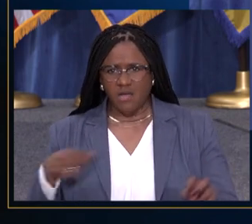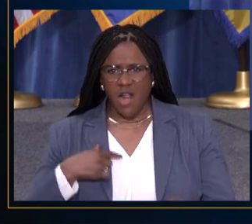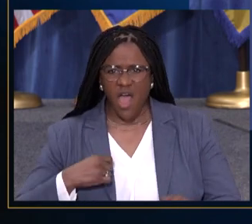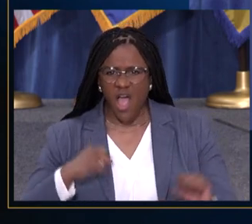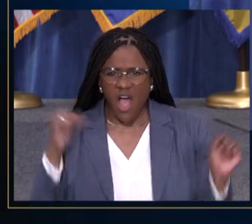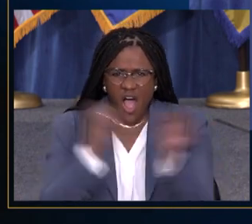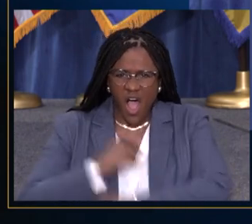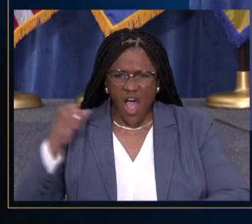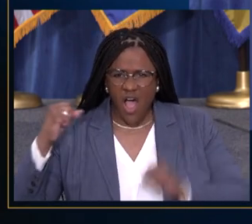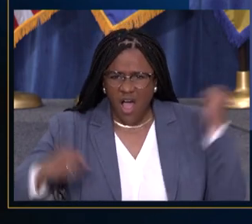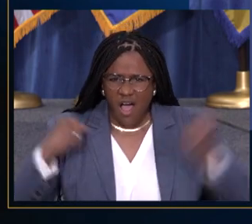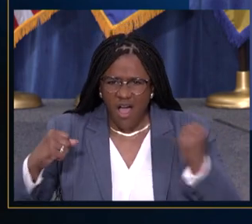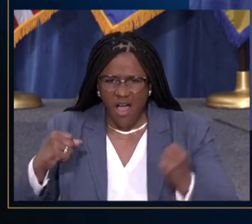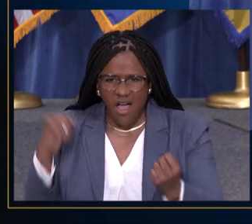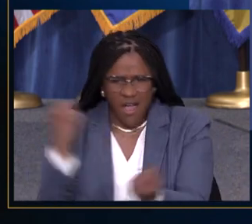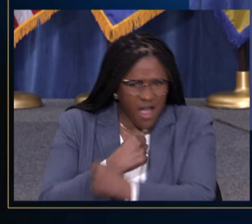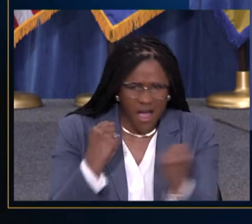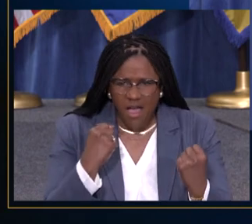the air.